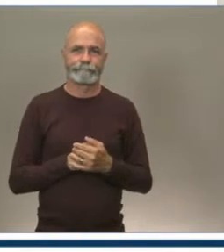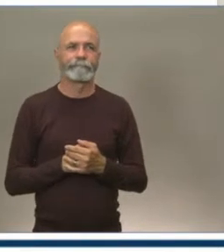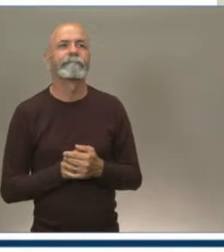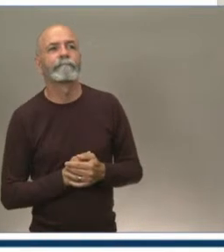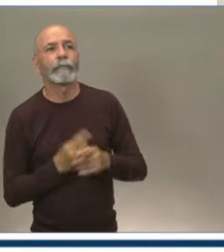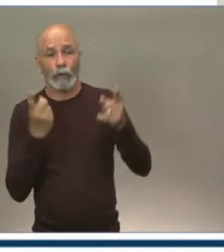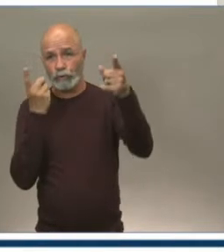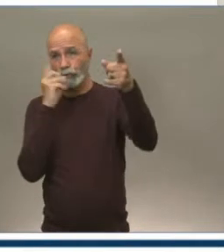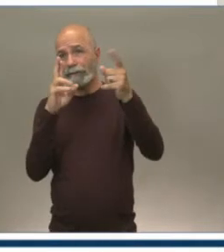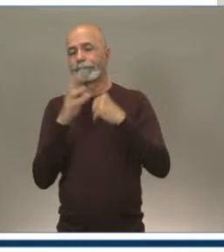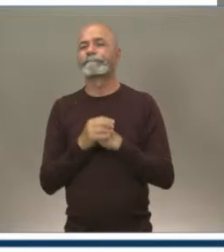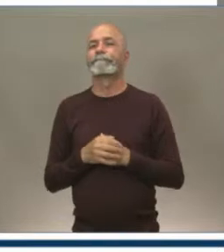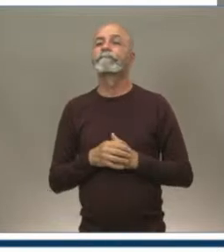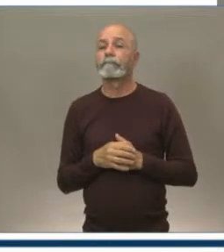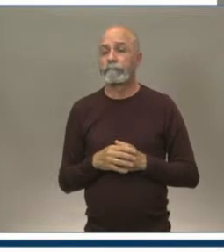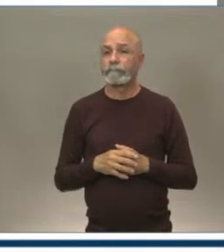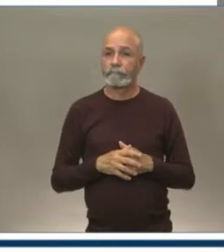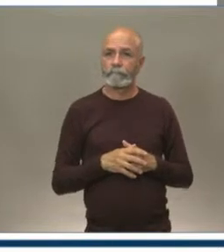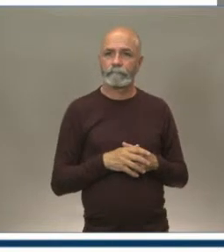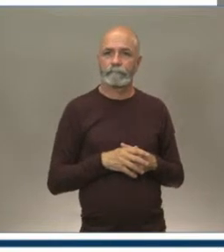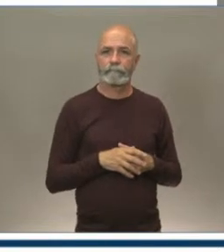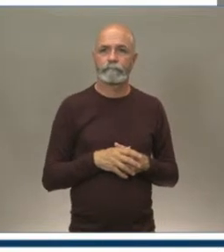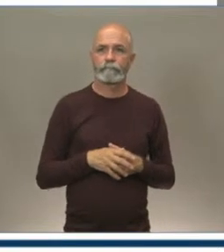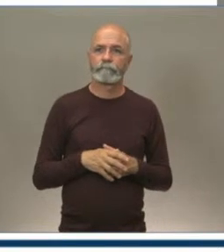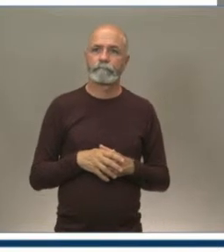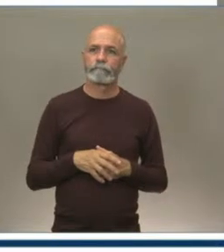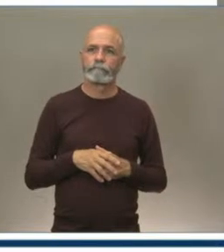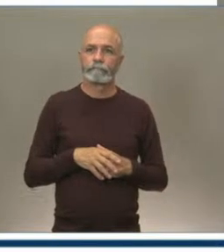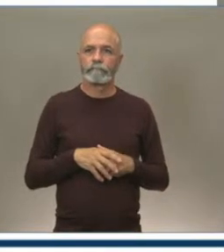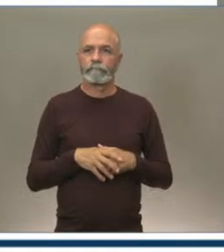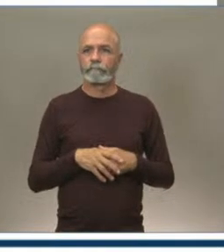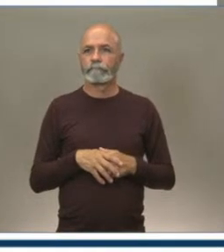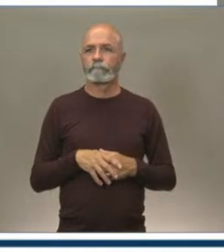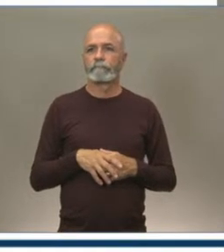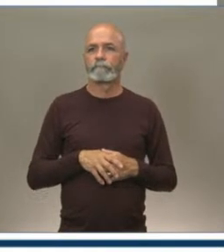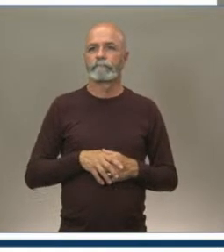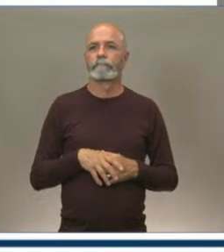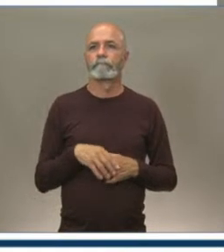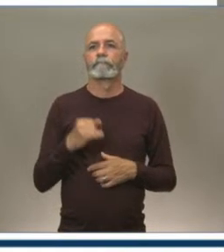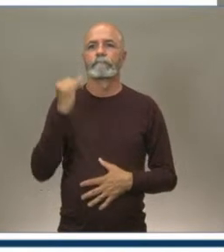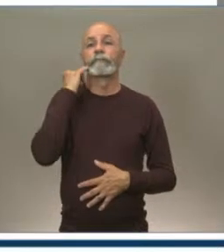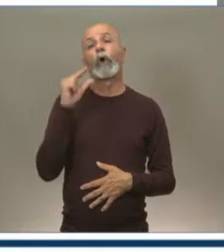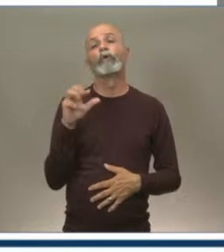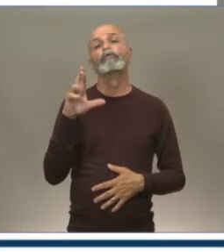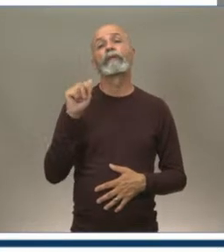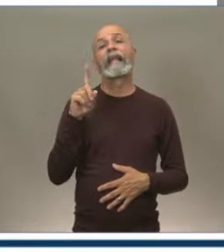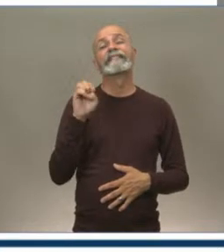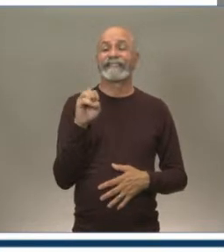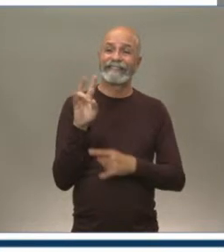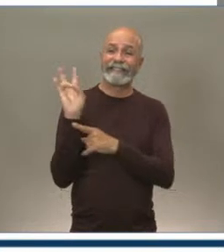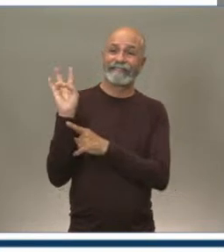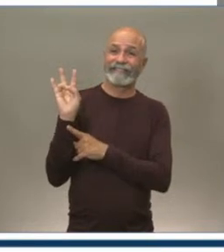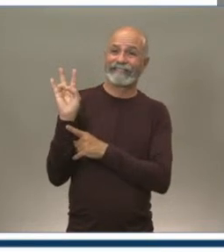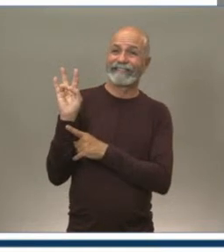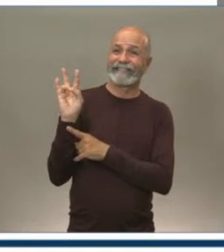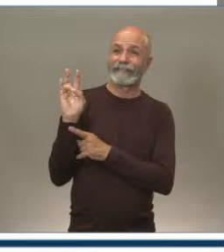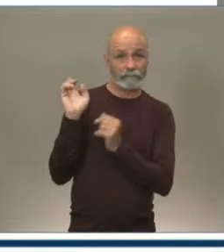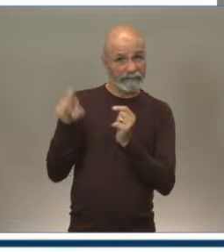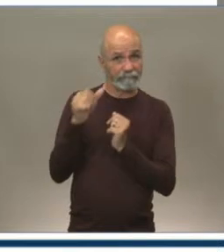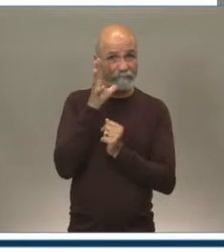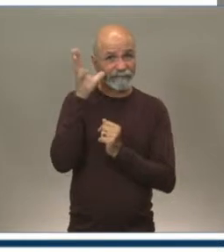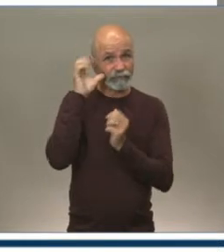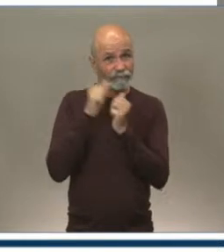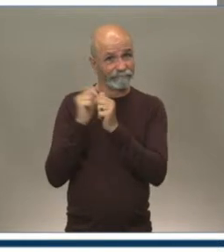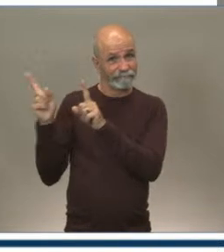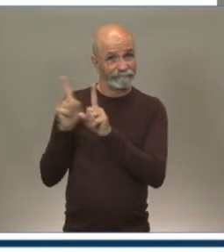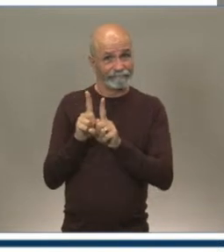don't actually require for even our routine grade 7 vaccinations. They don't actually have to have parental consent.